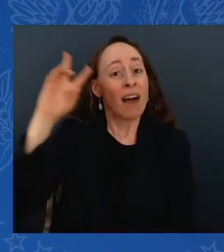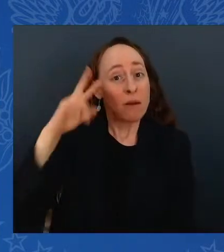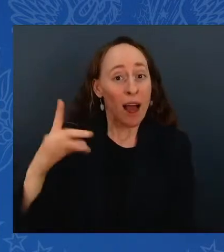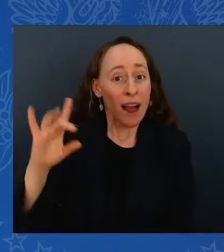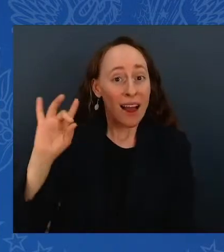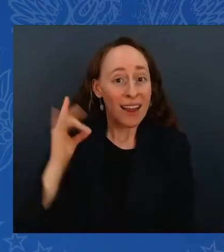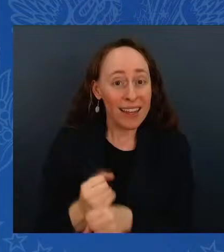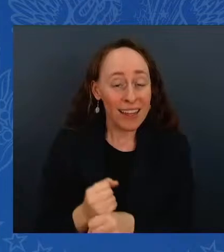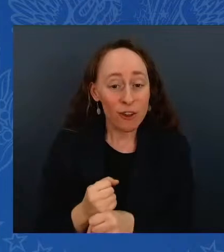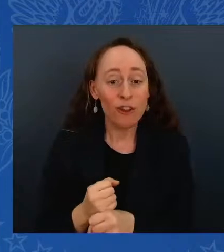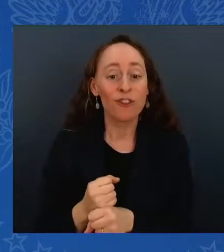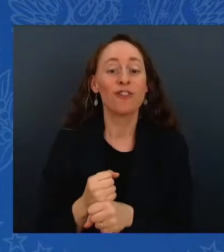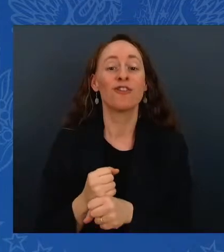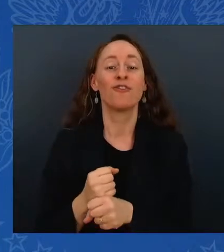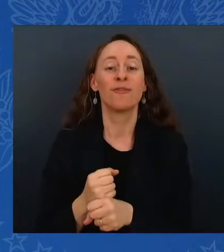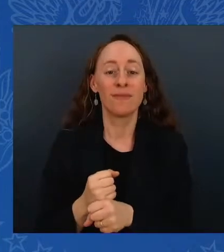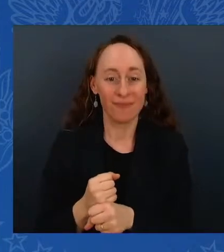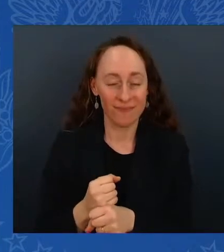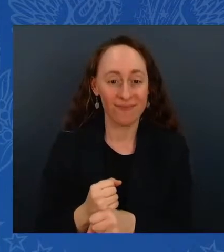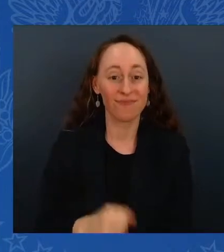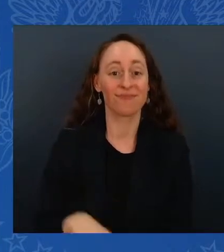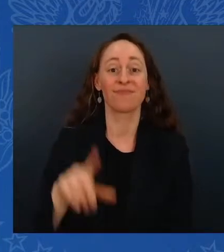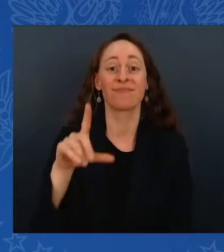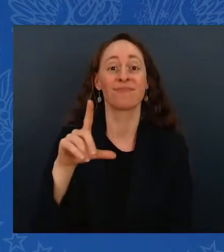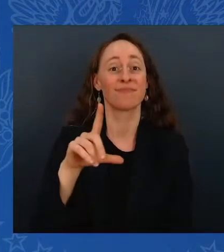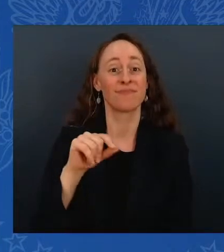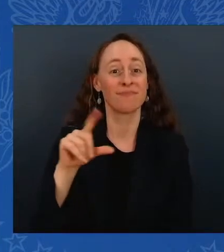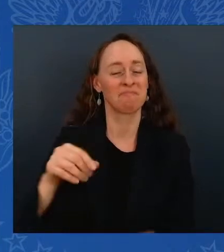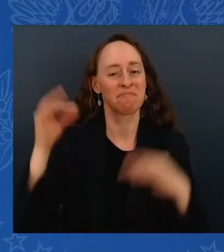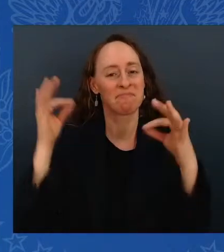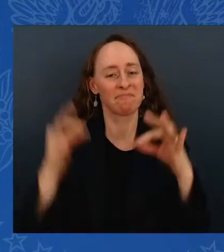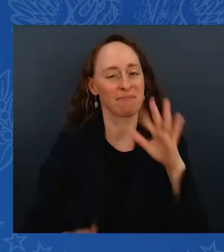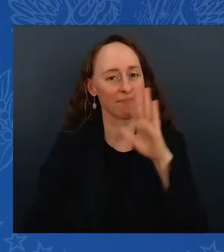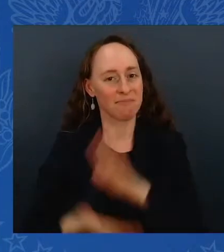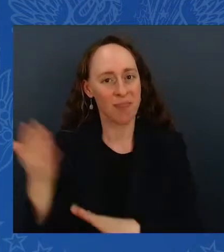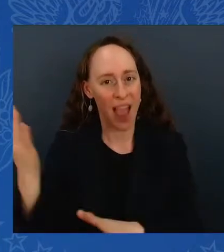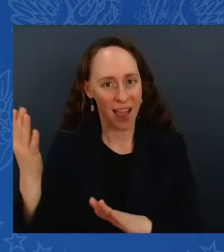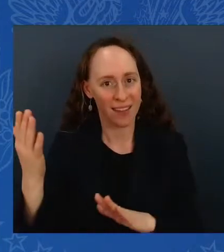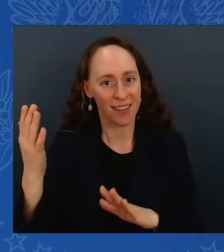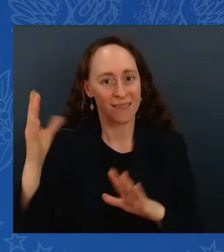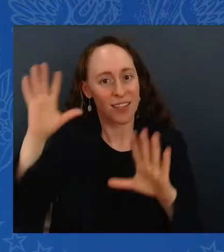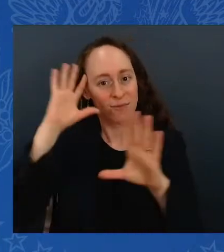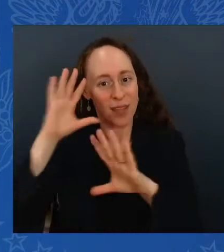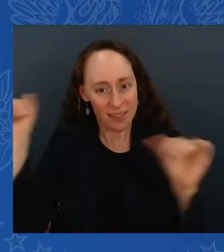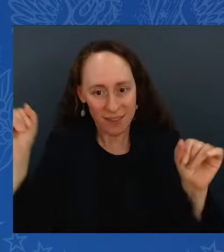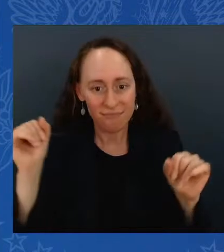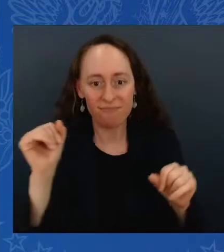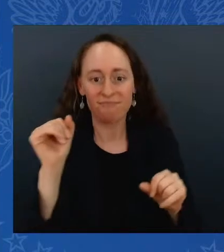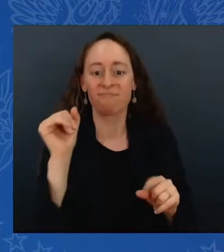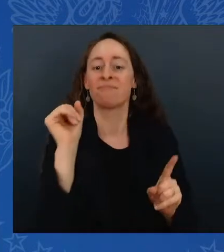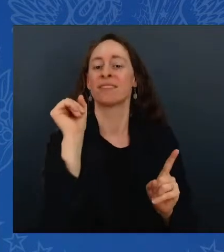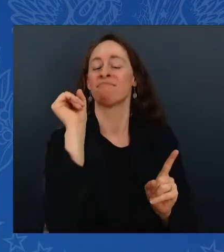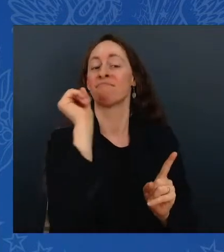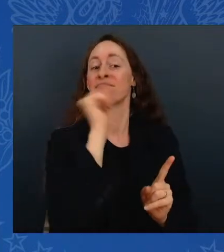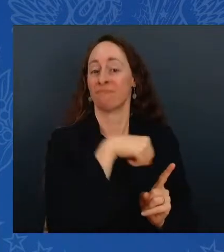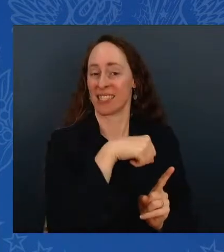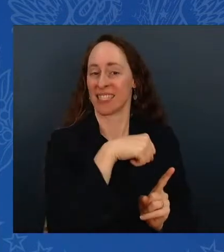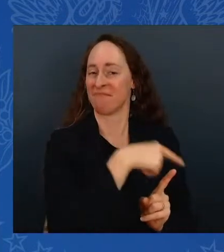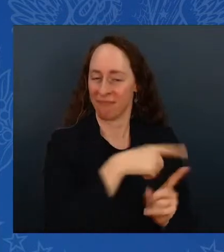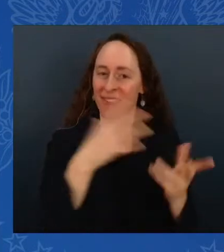States and was elected, defeating the incumbent president. And I've known Joe Biden for a long time, and I would